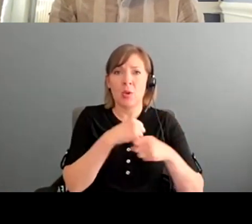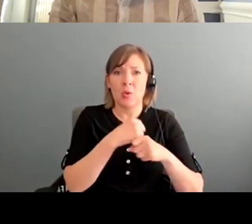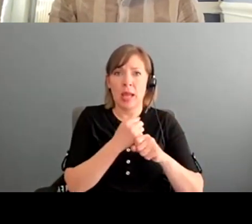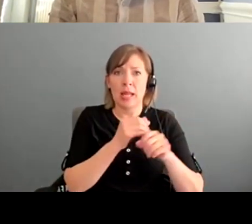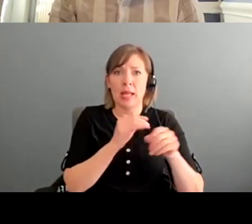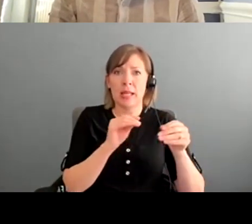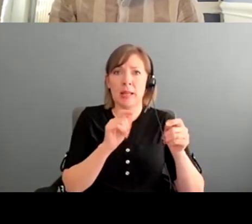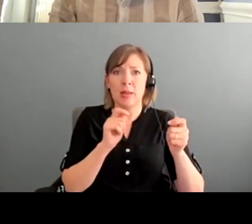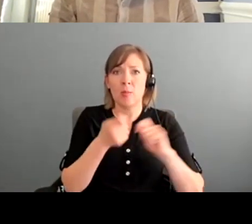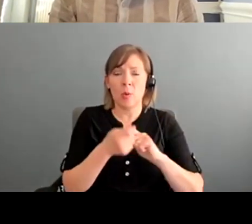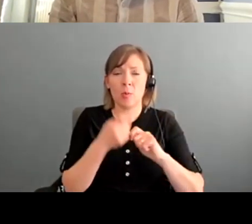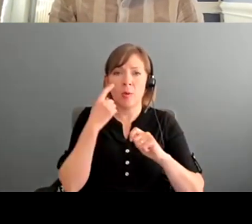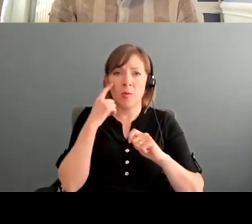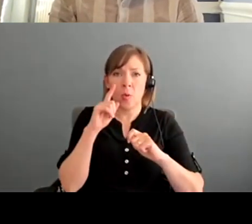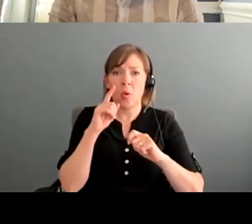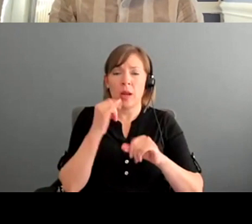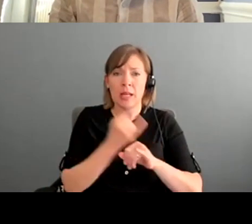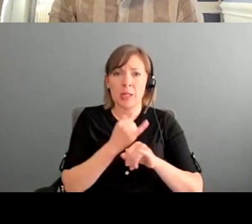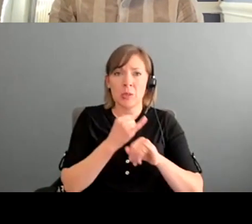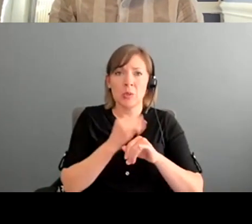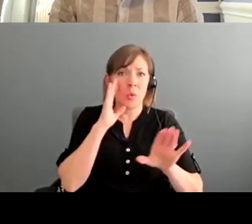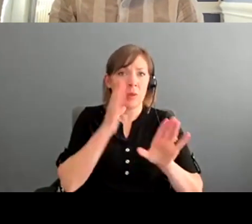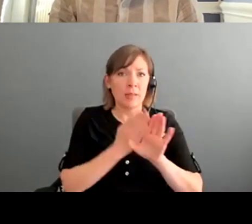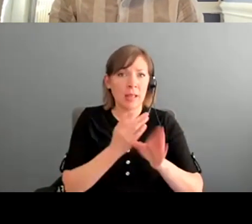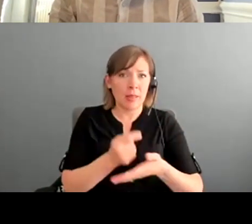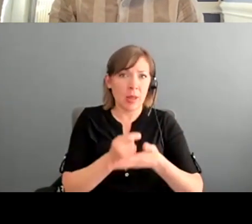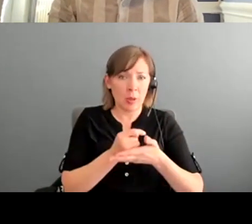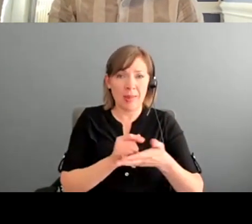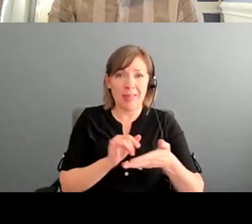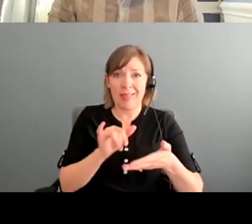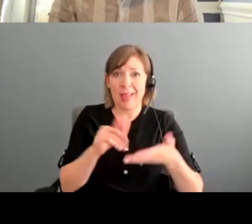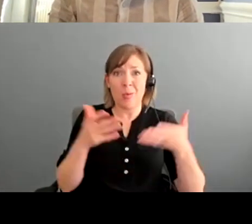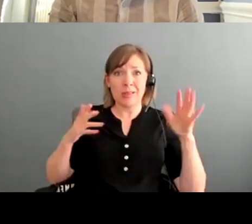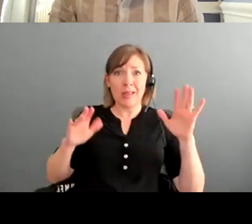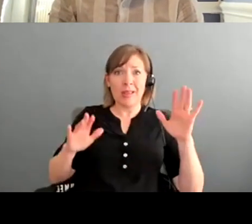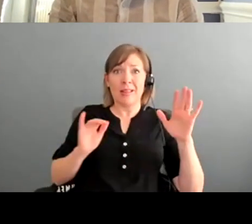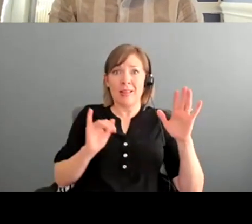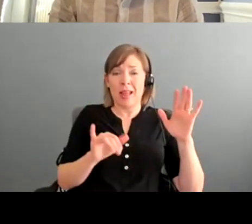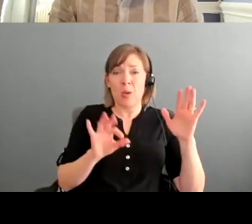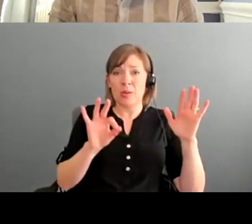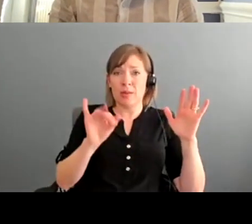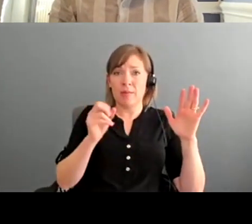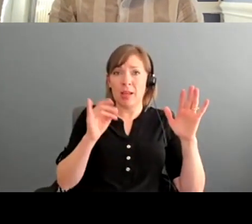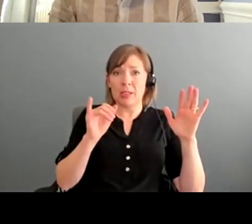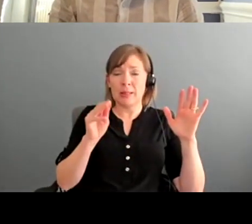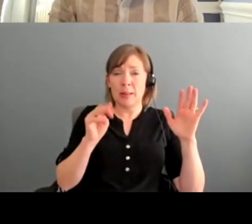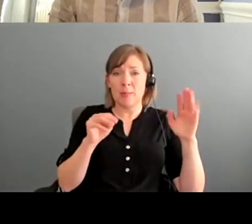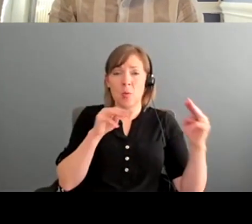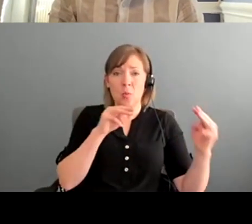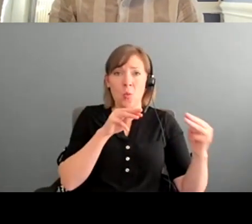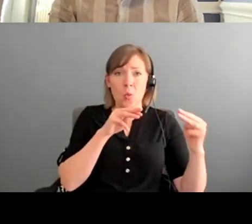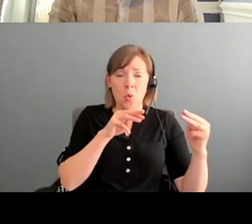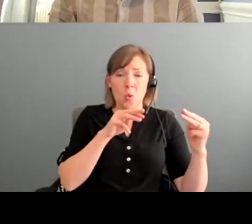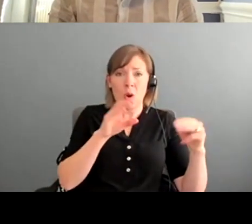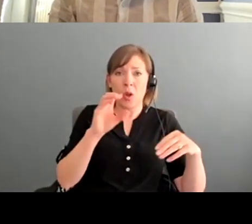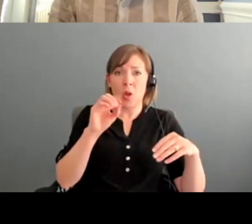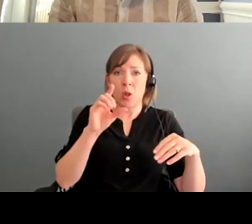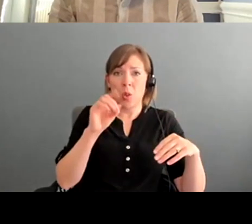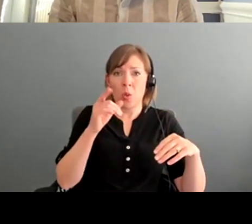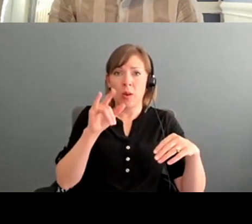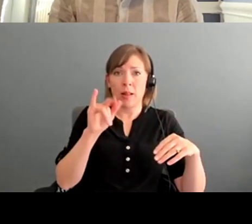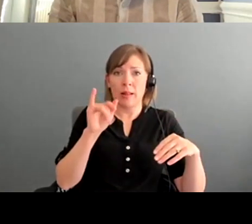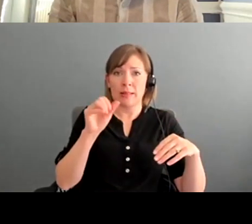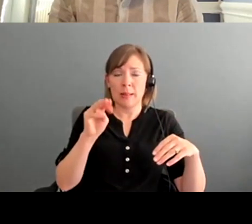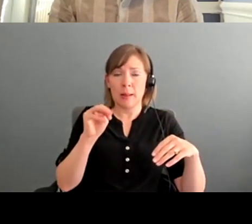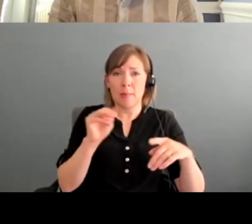for institutional psychotherapy. That was it, right? It was fascism, it was war, it was colonialism. I